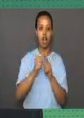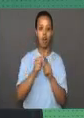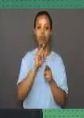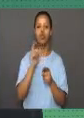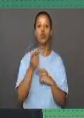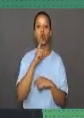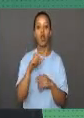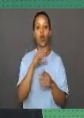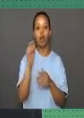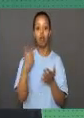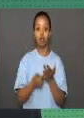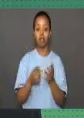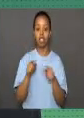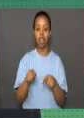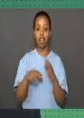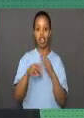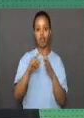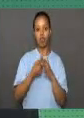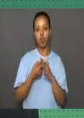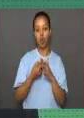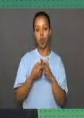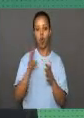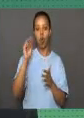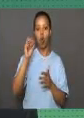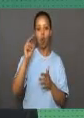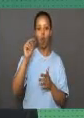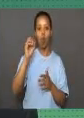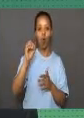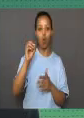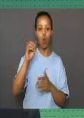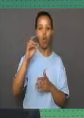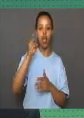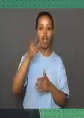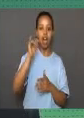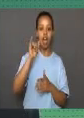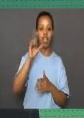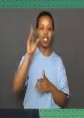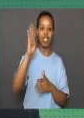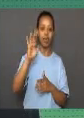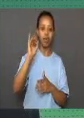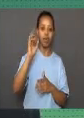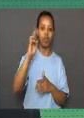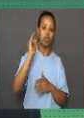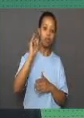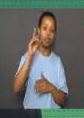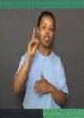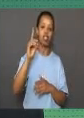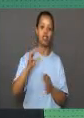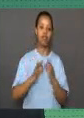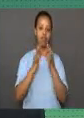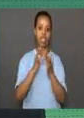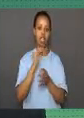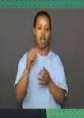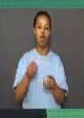the outcomes of monohybrid crosses and explaining the different types